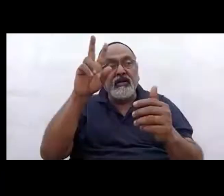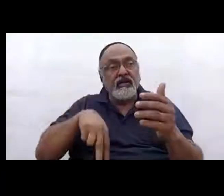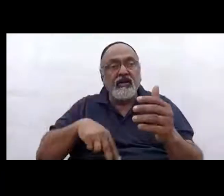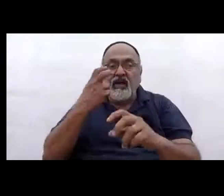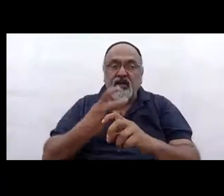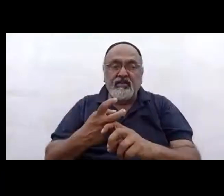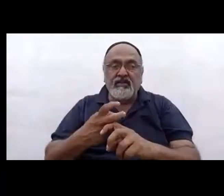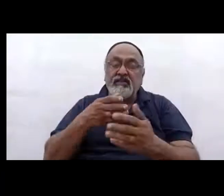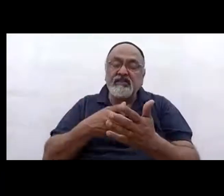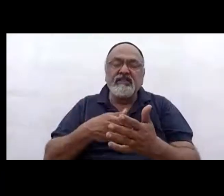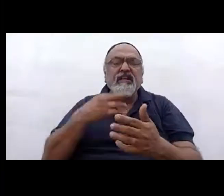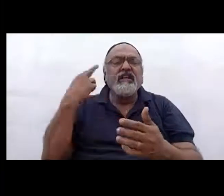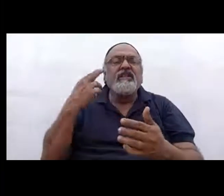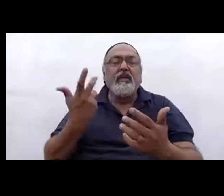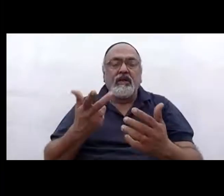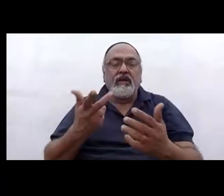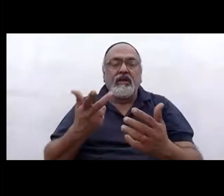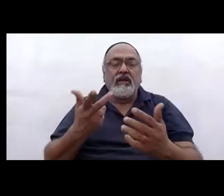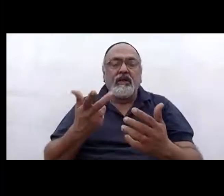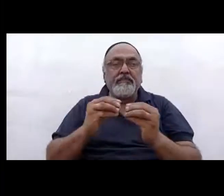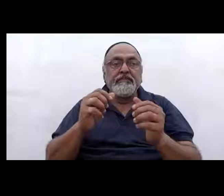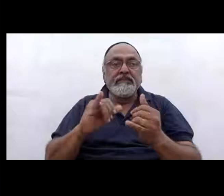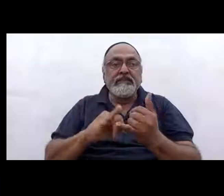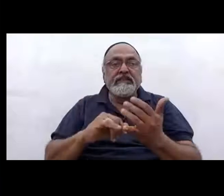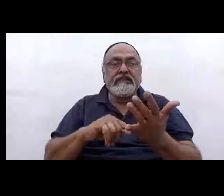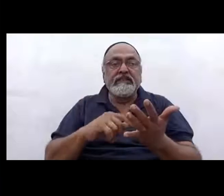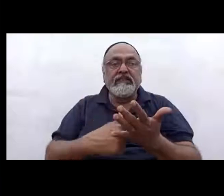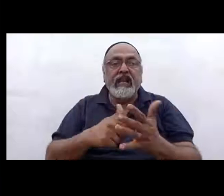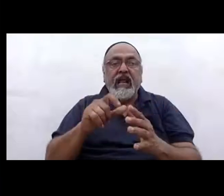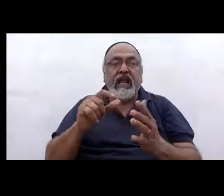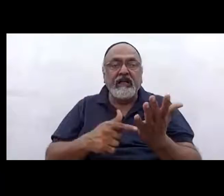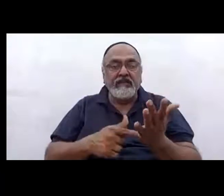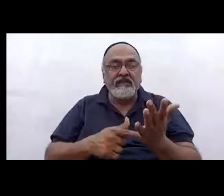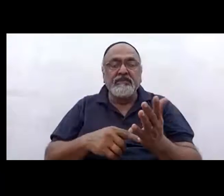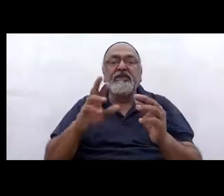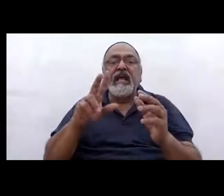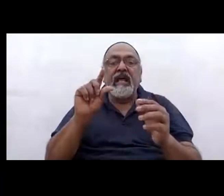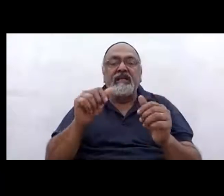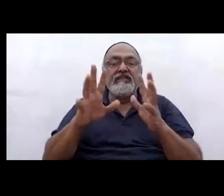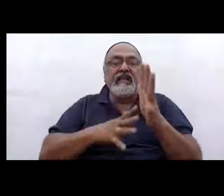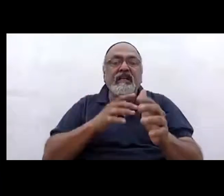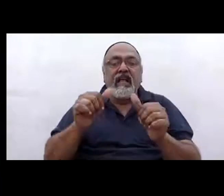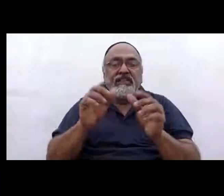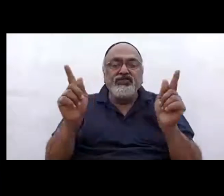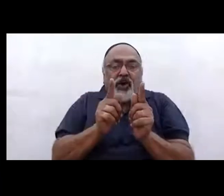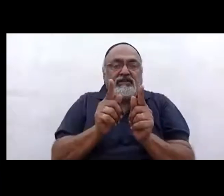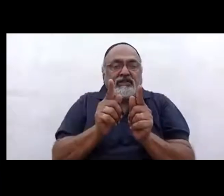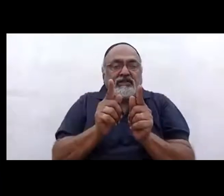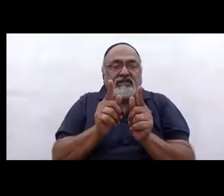that is why we write an abstract. Basically, it is a summary of your entire paper.